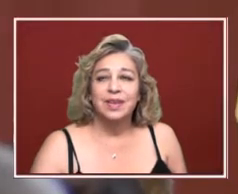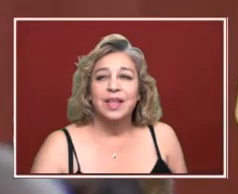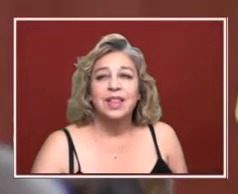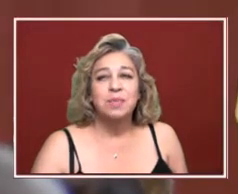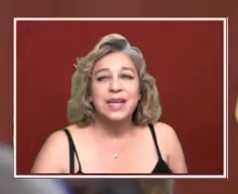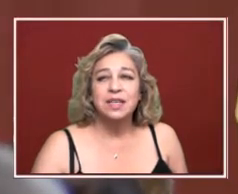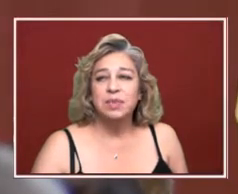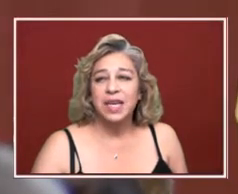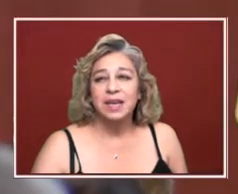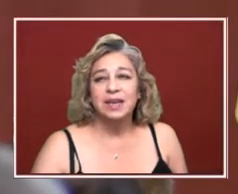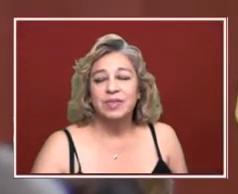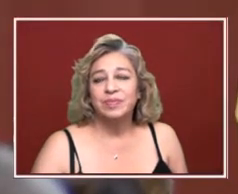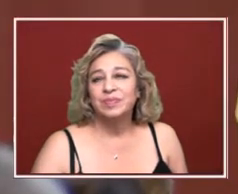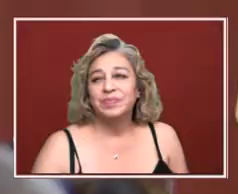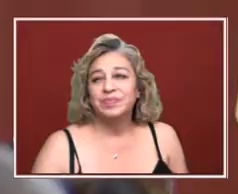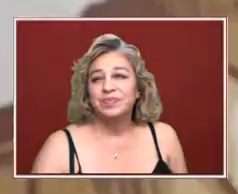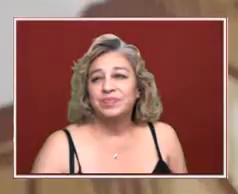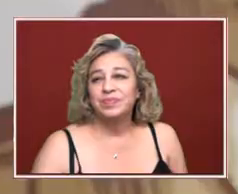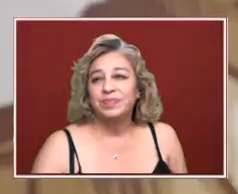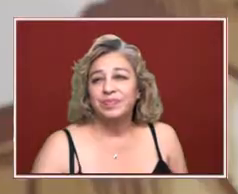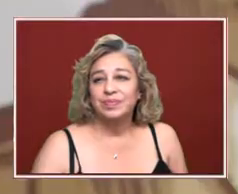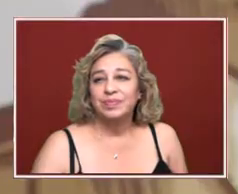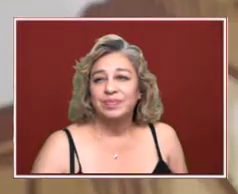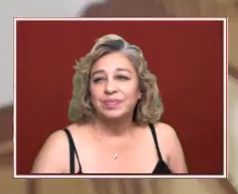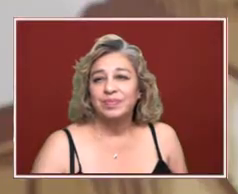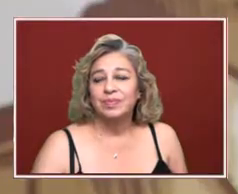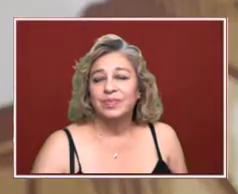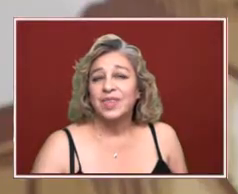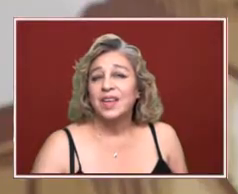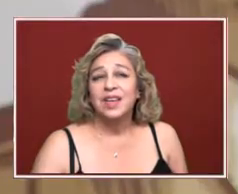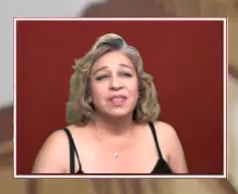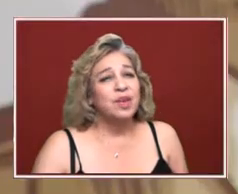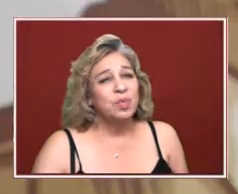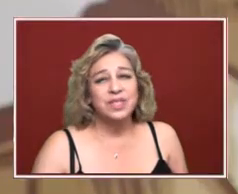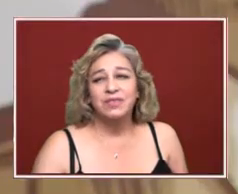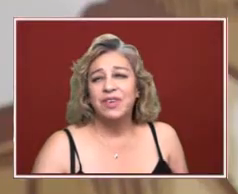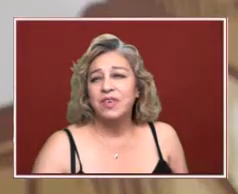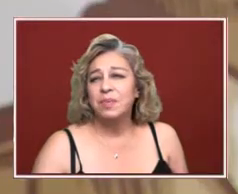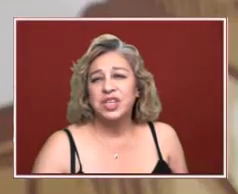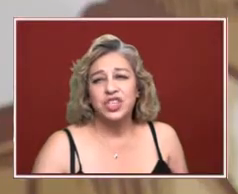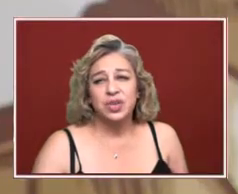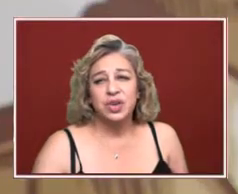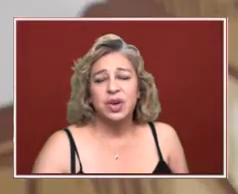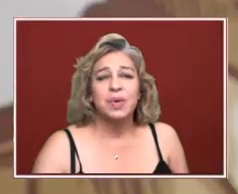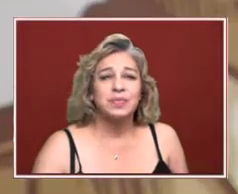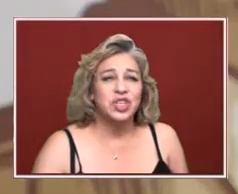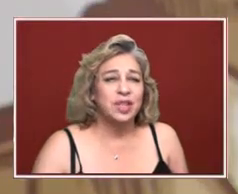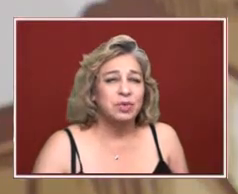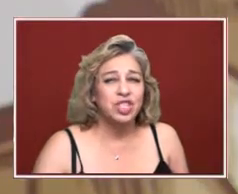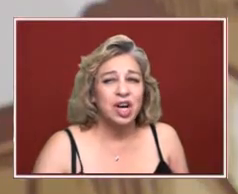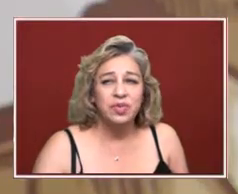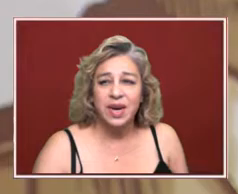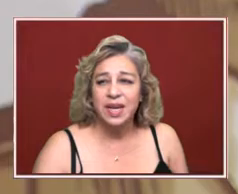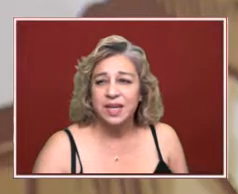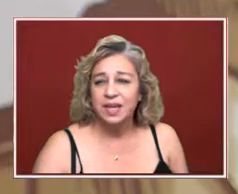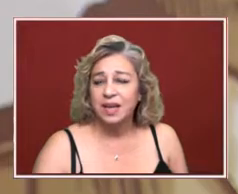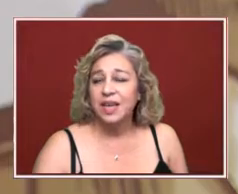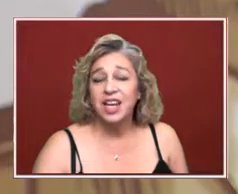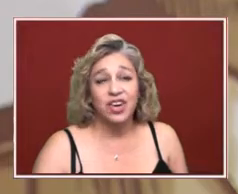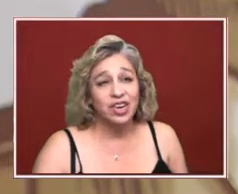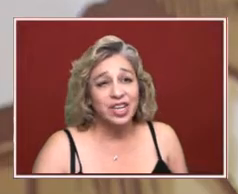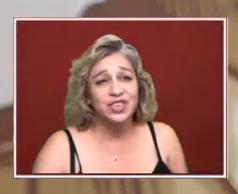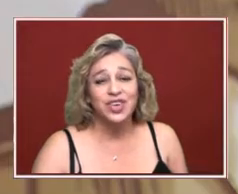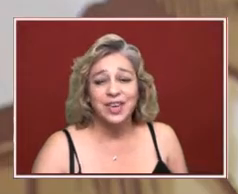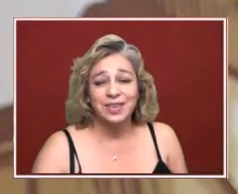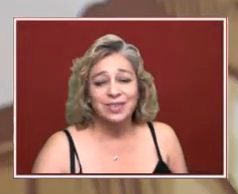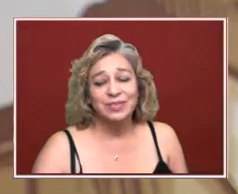Lamentablemente. Lamentably. Había mucha corrupción. There was very much corruption that was tolerated in